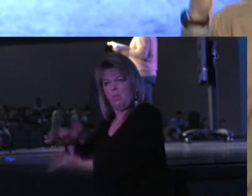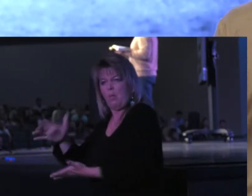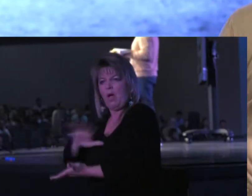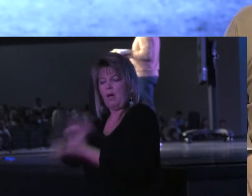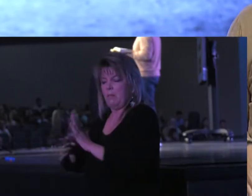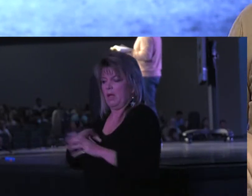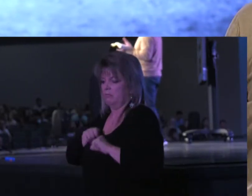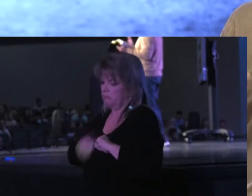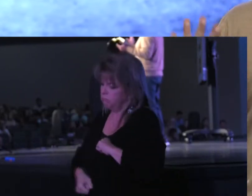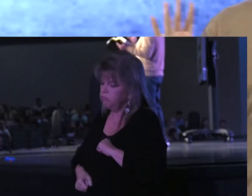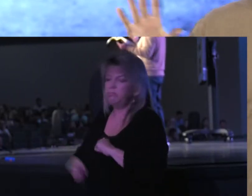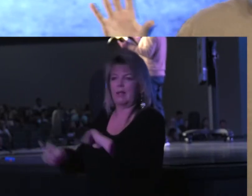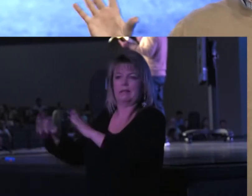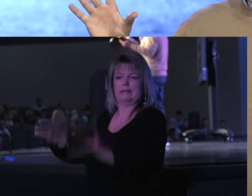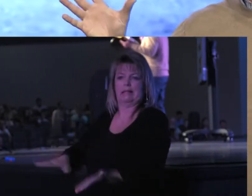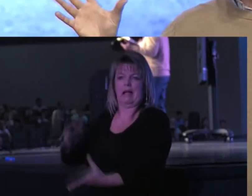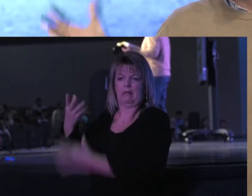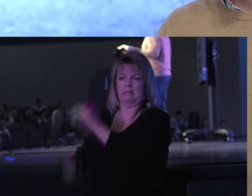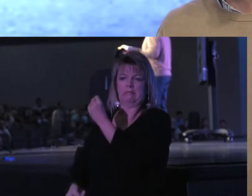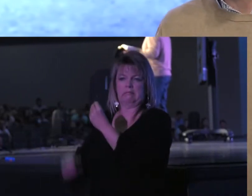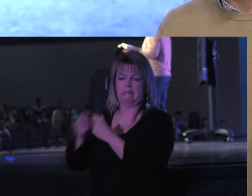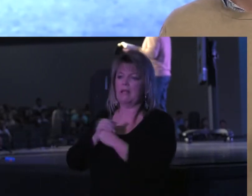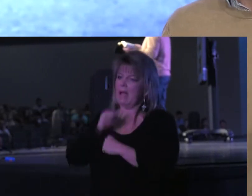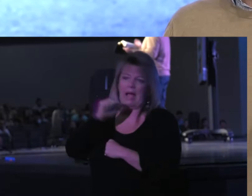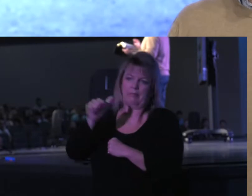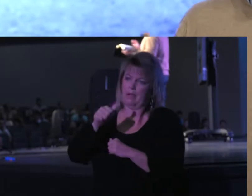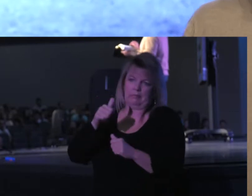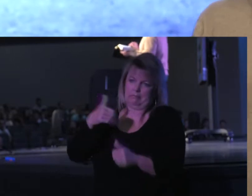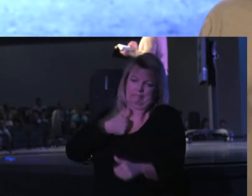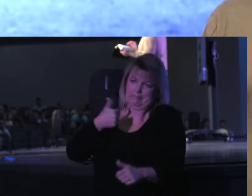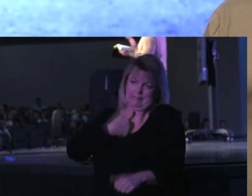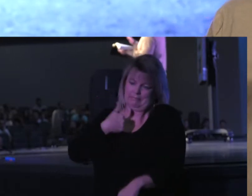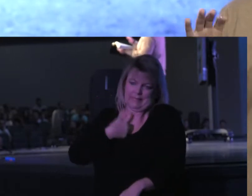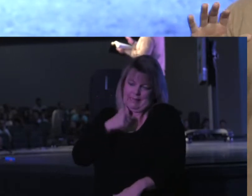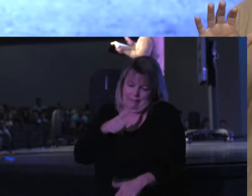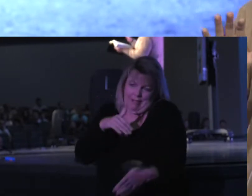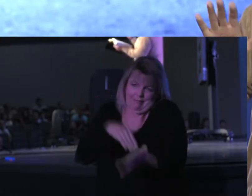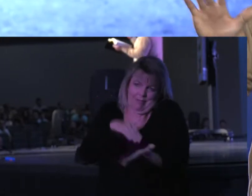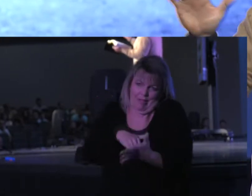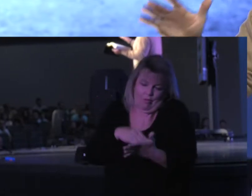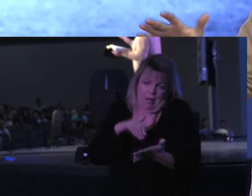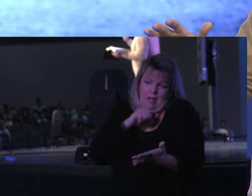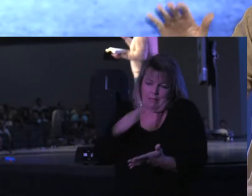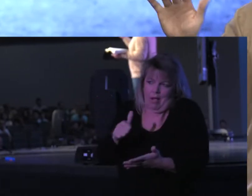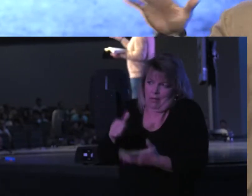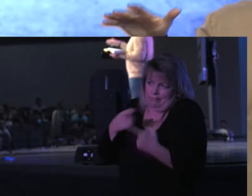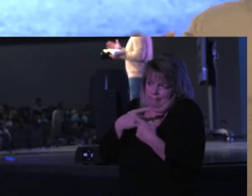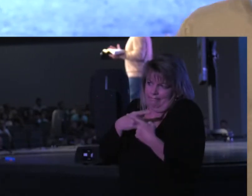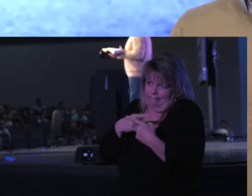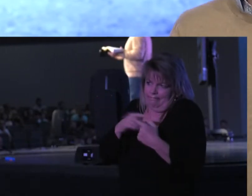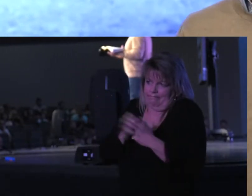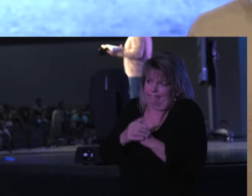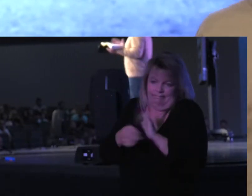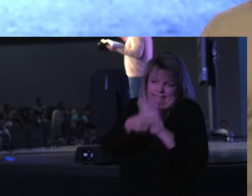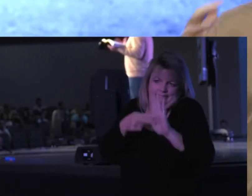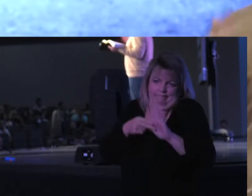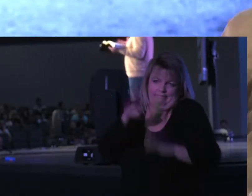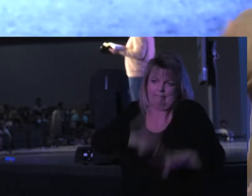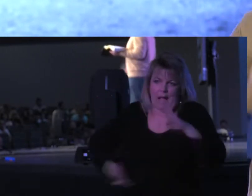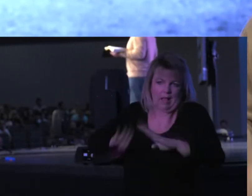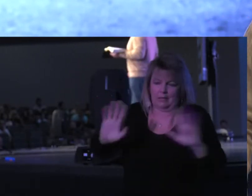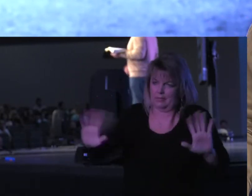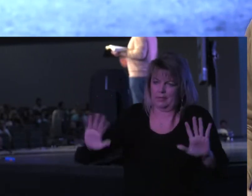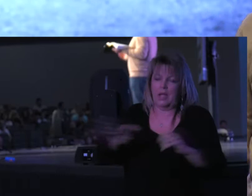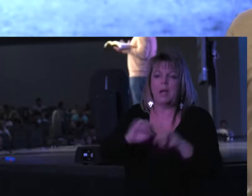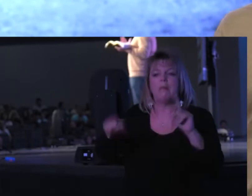brokenhearted, they die. I'm not a medical doctor, so I'm not here to make a statement about biology, but I know